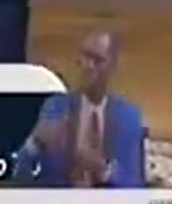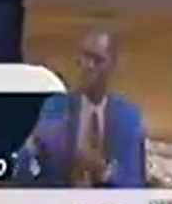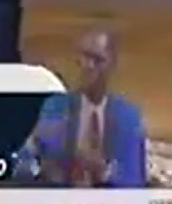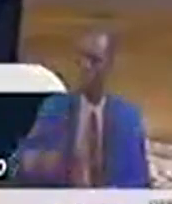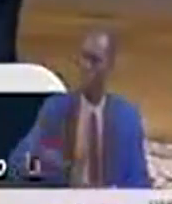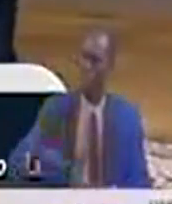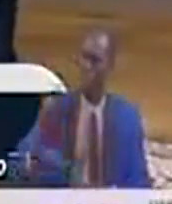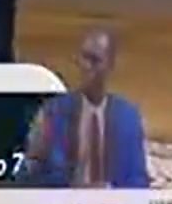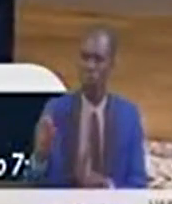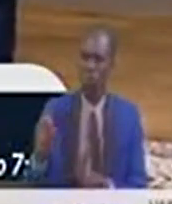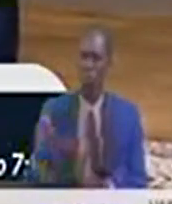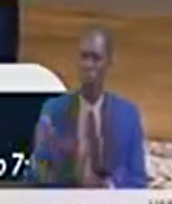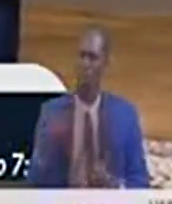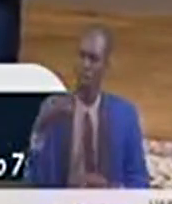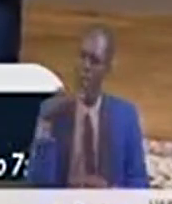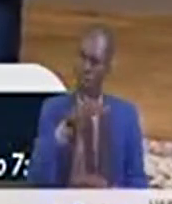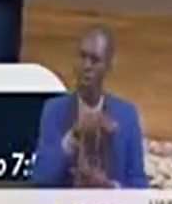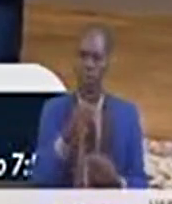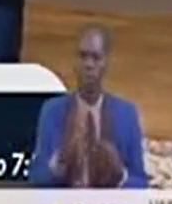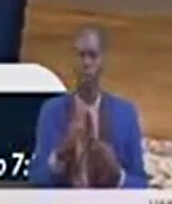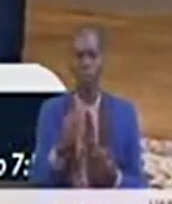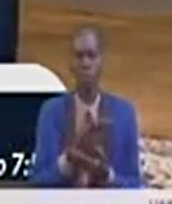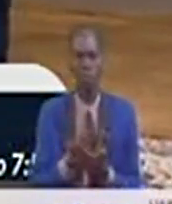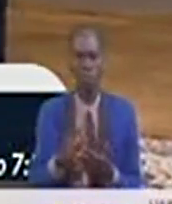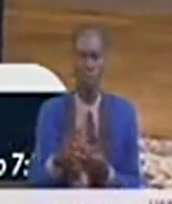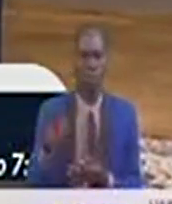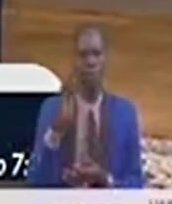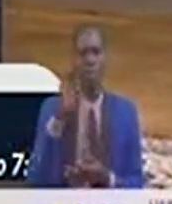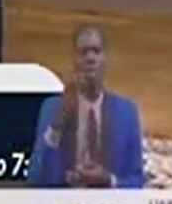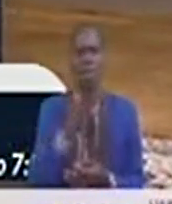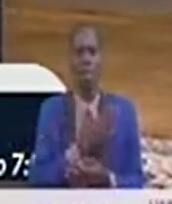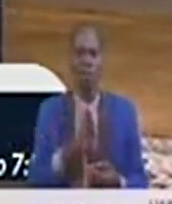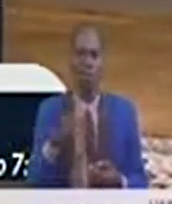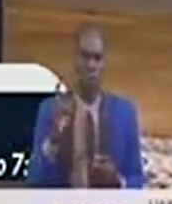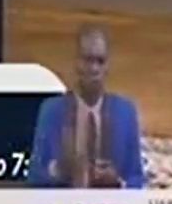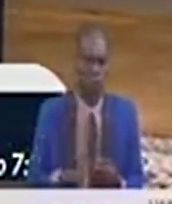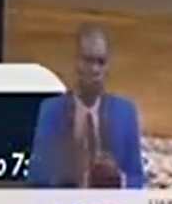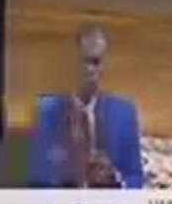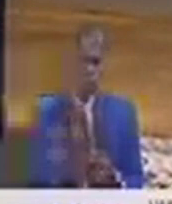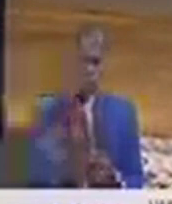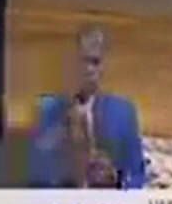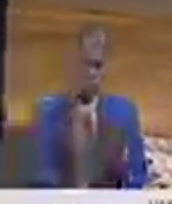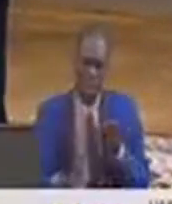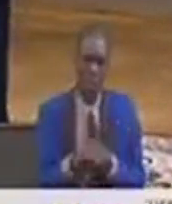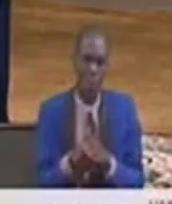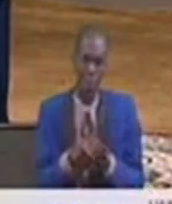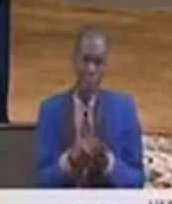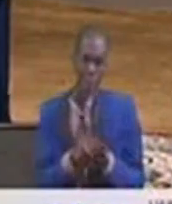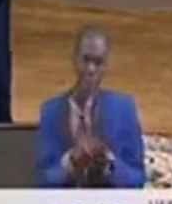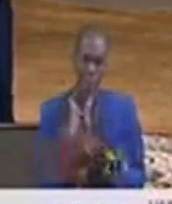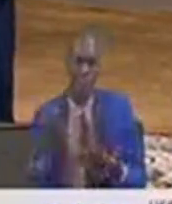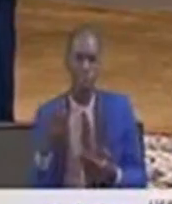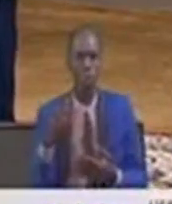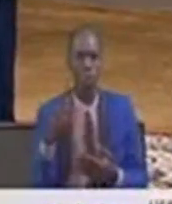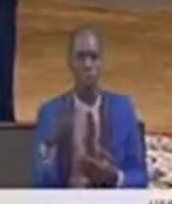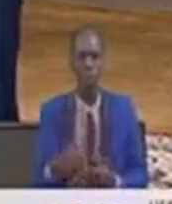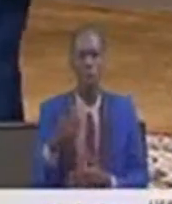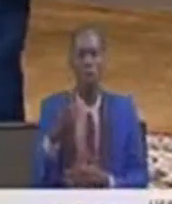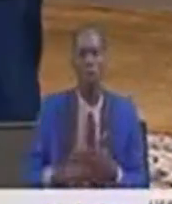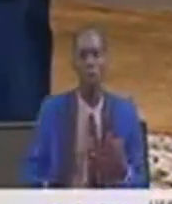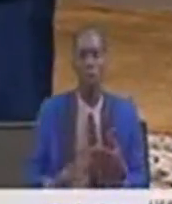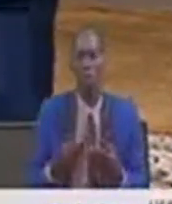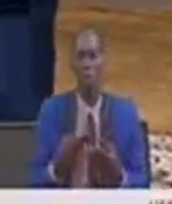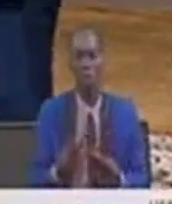to lie to the Holy Ghost and to keep back part of the price of the